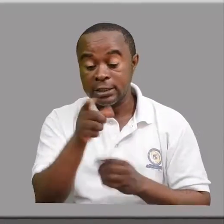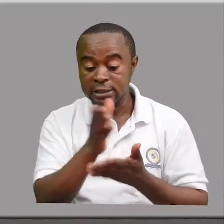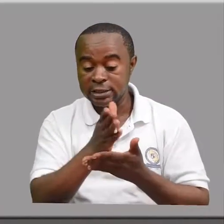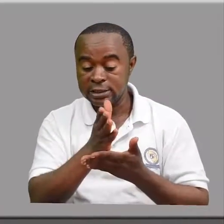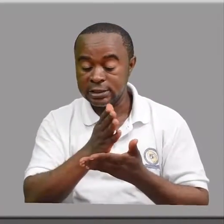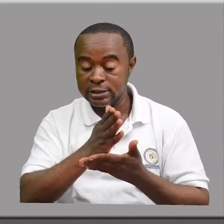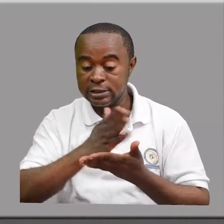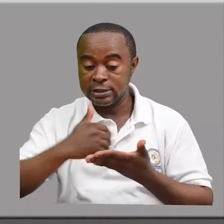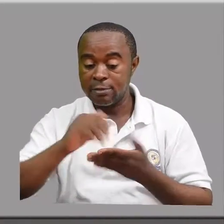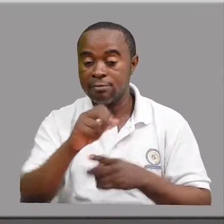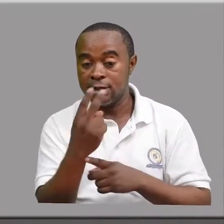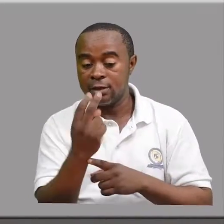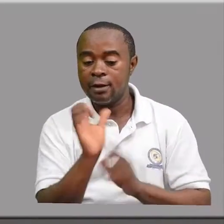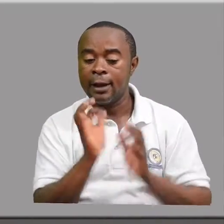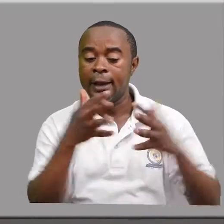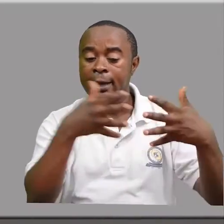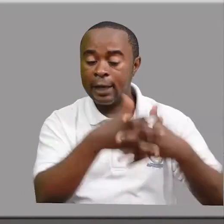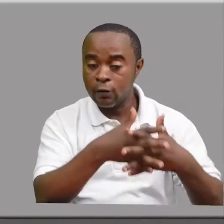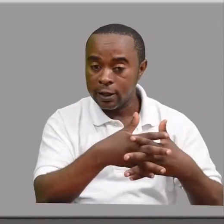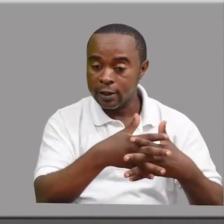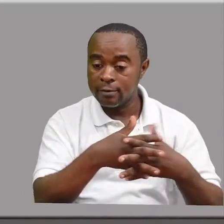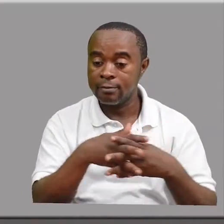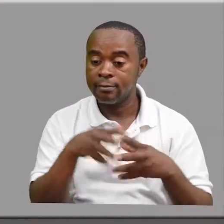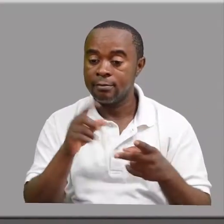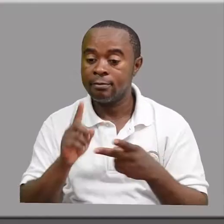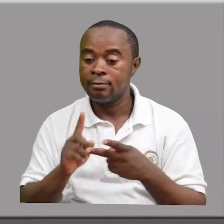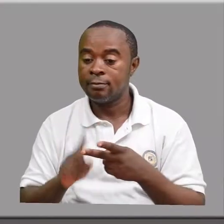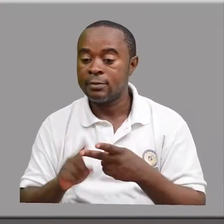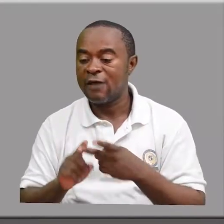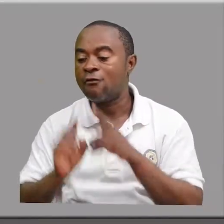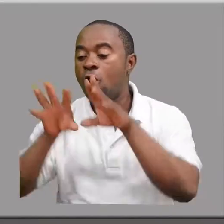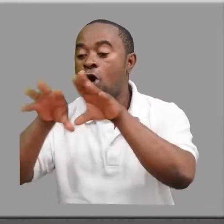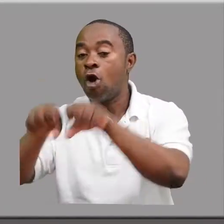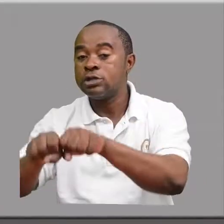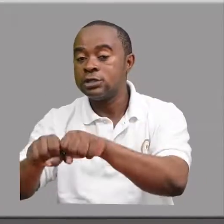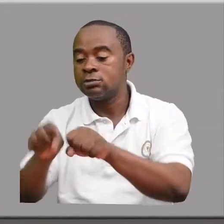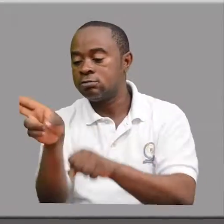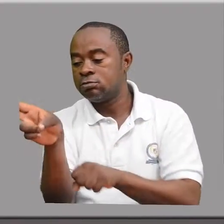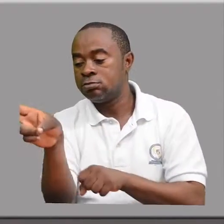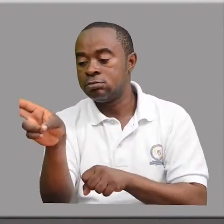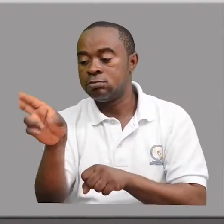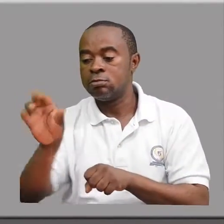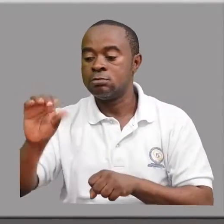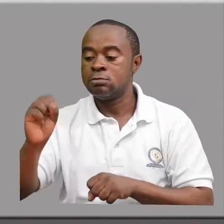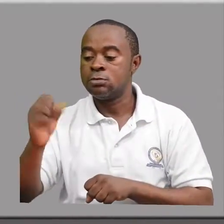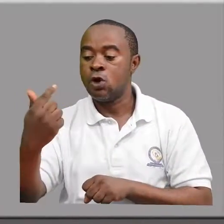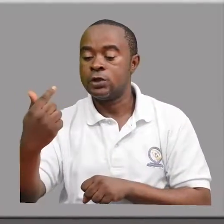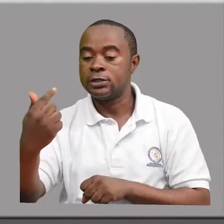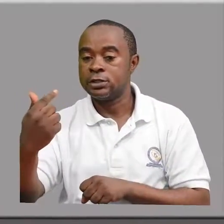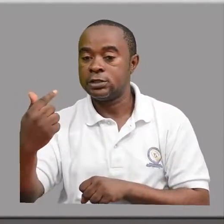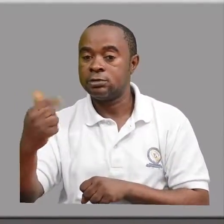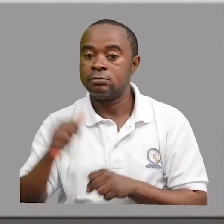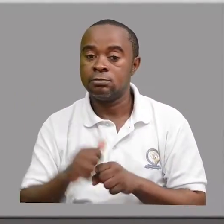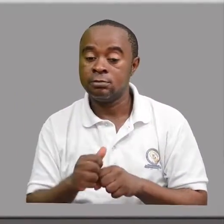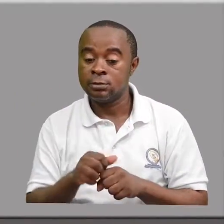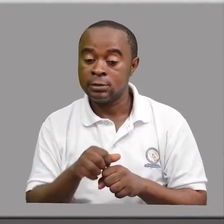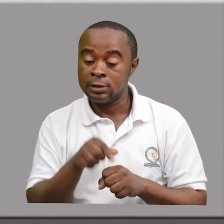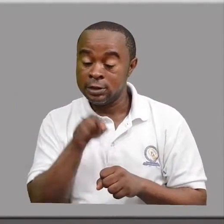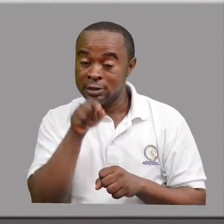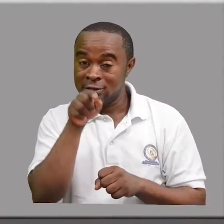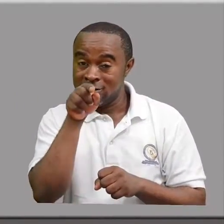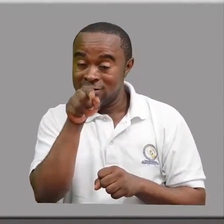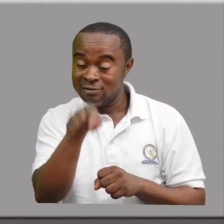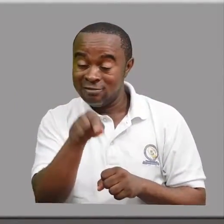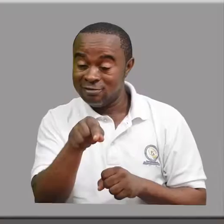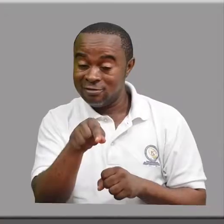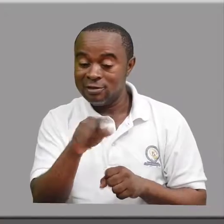into two parts: the network identification and the host identification. On the network identification, this